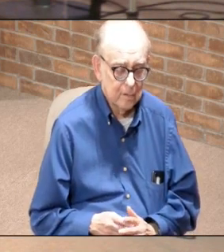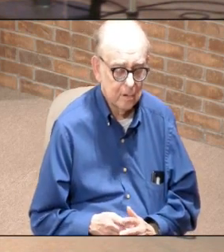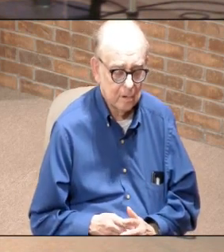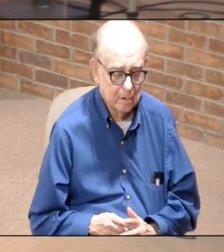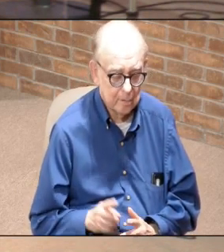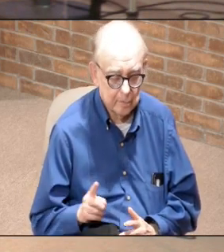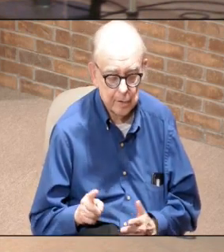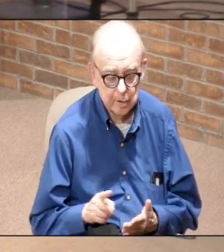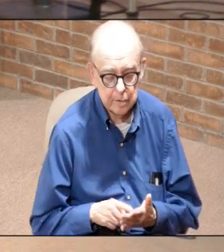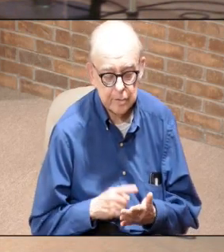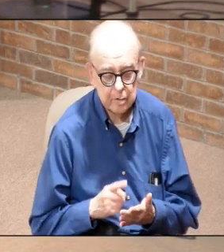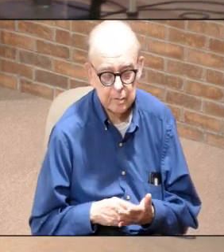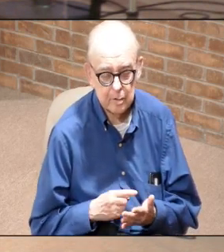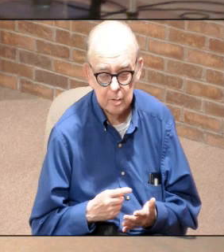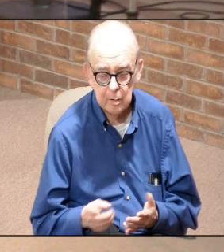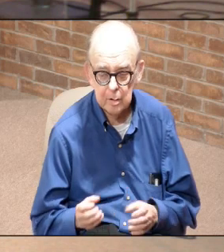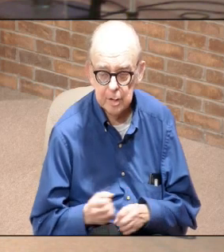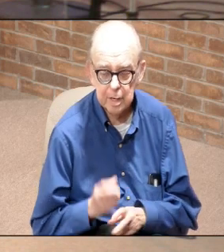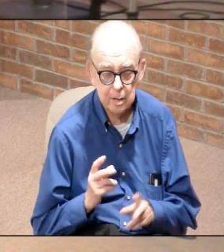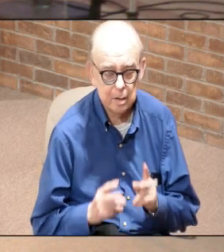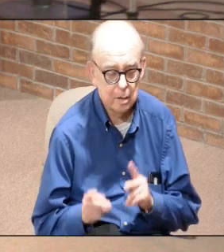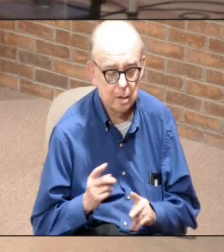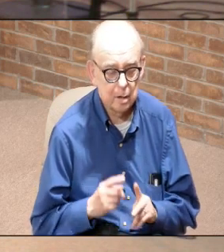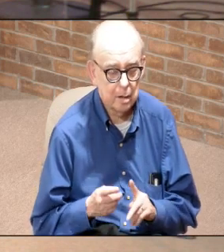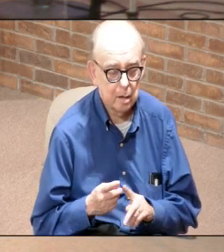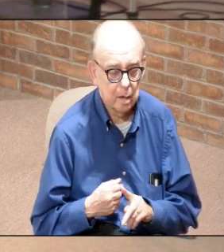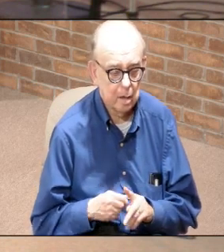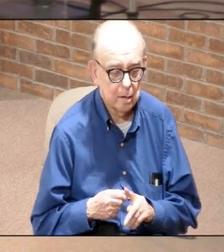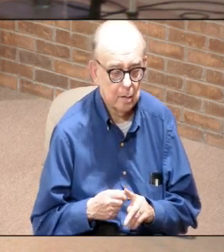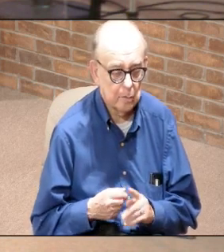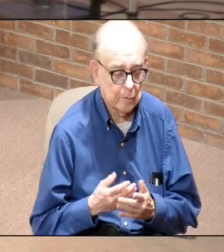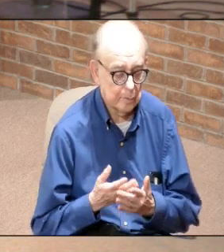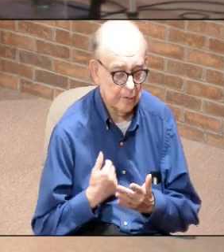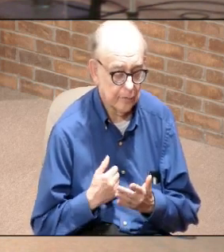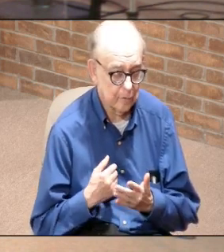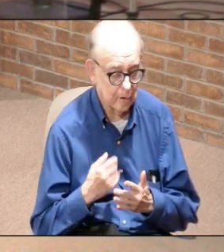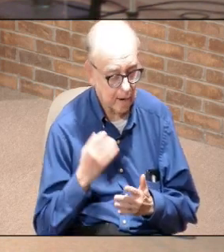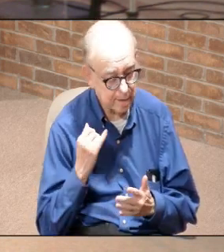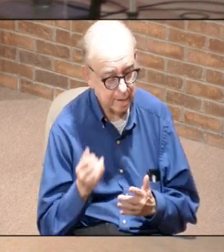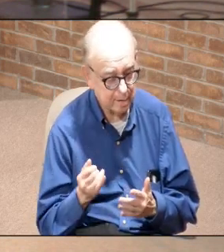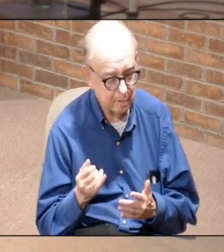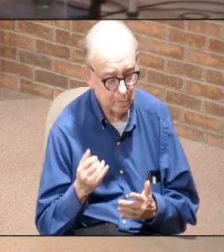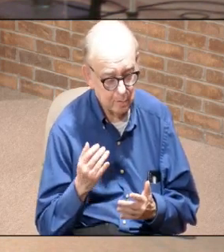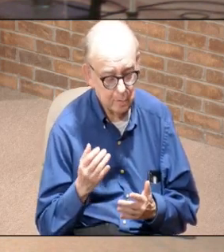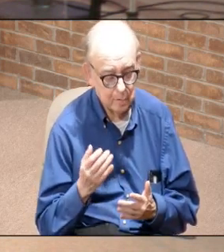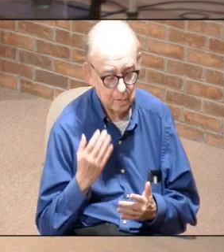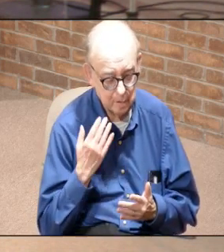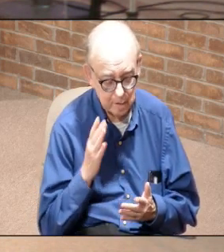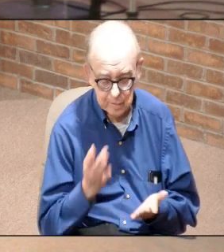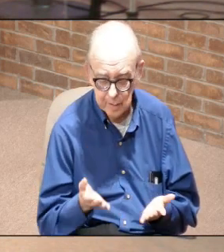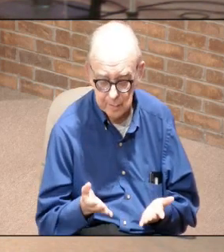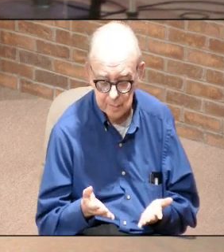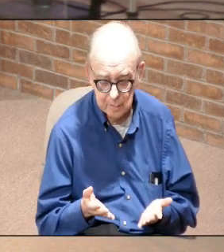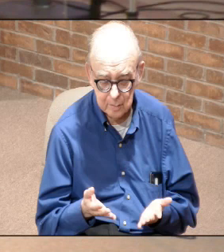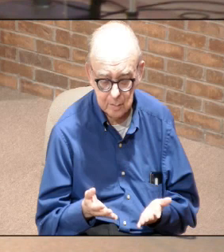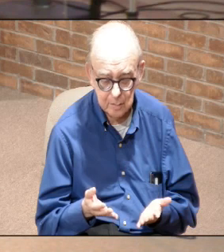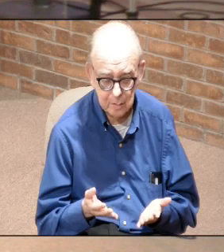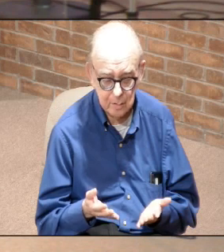There are sometimes we get people with preconceived ideas and you say, well, no, I don't. Hold on a minute.